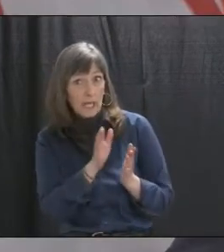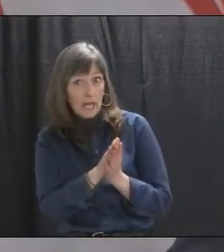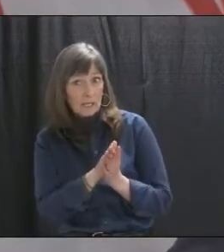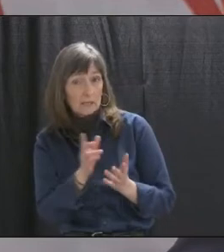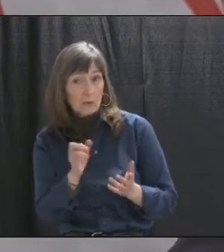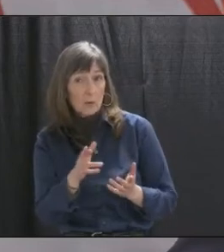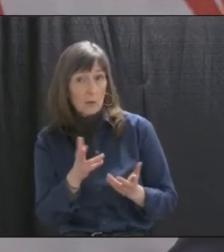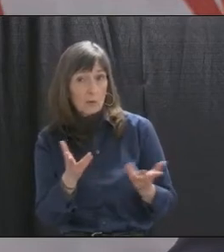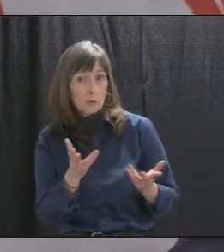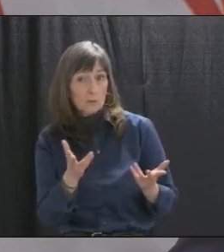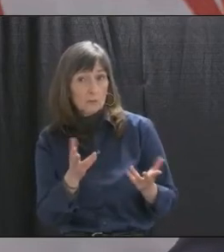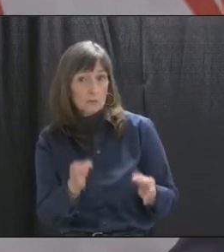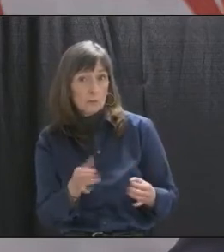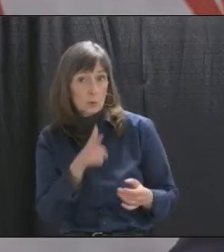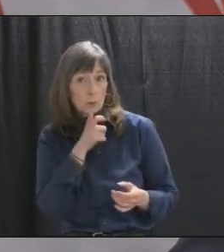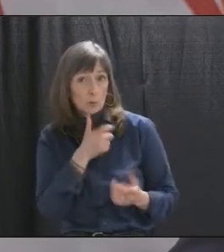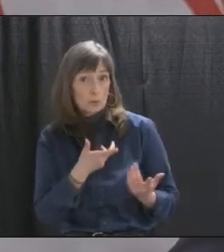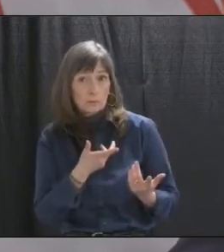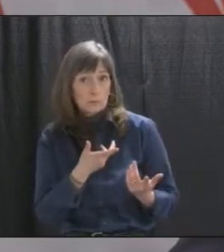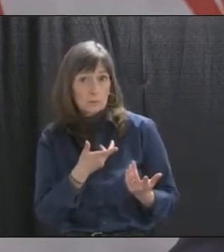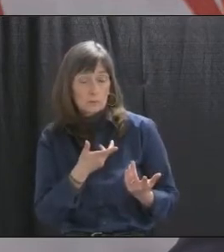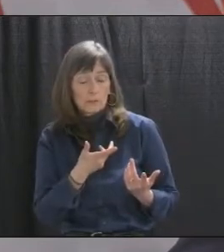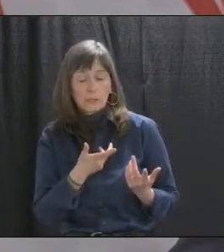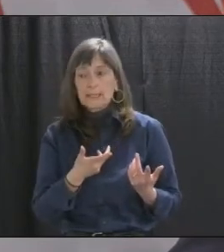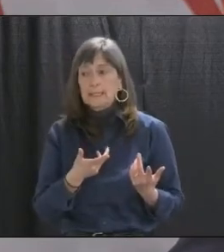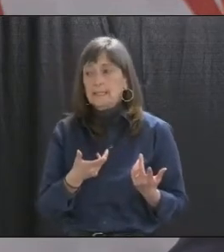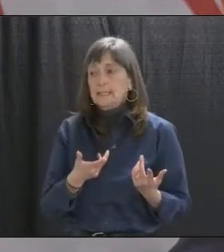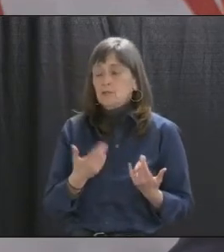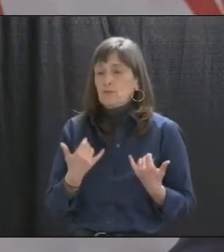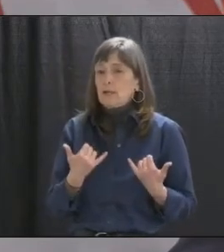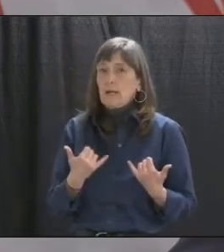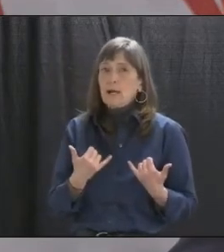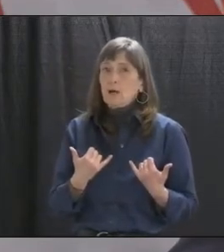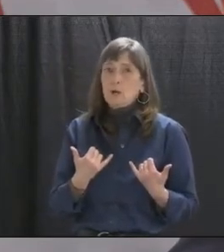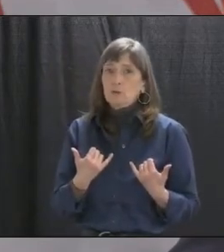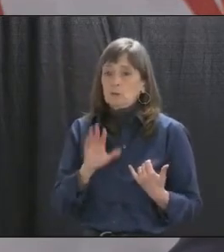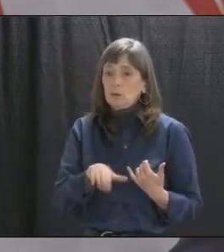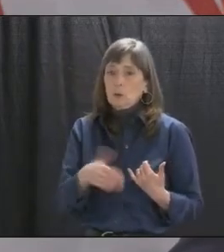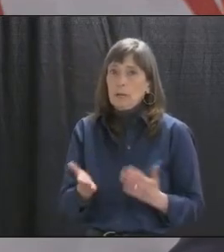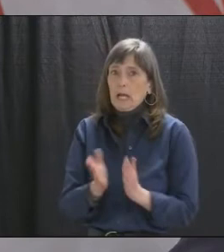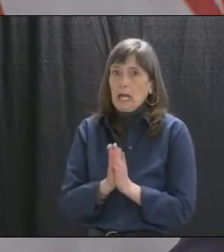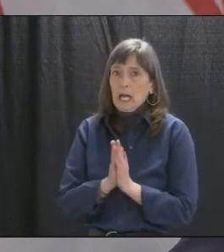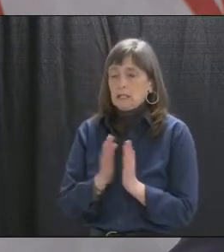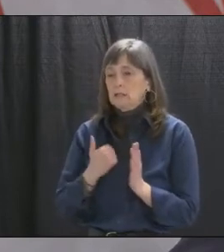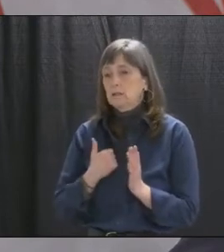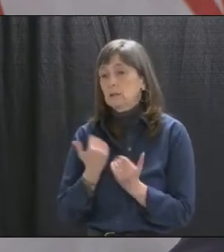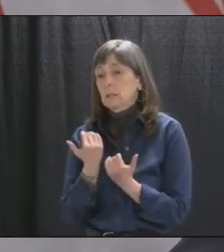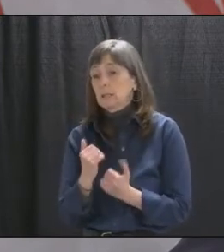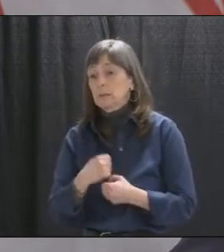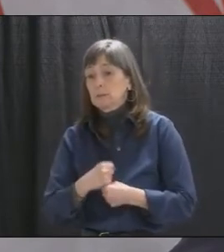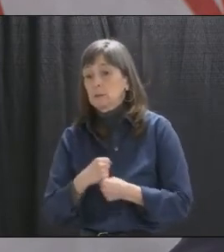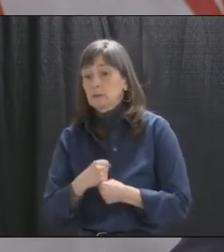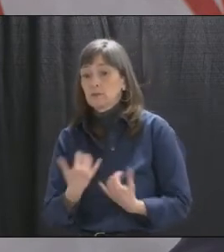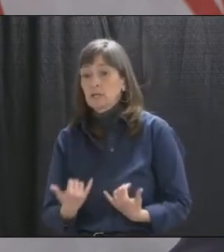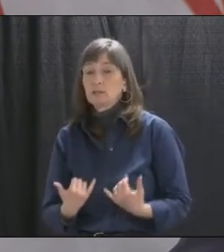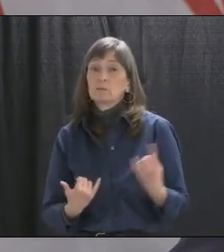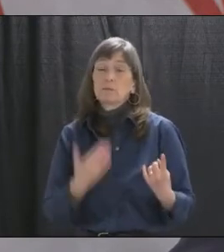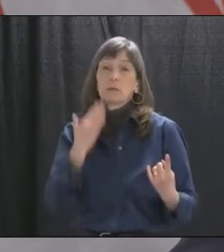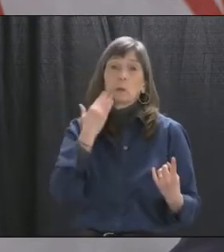that we've been asked or would want to do right now. It's a very limited amount of production that we would see within Newfoundland and Labrador. I know